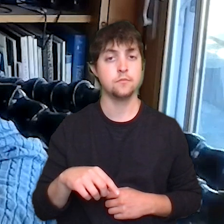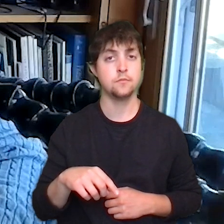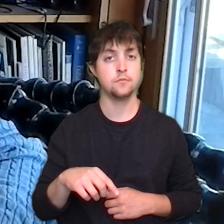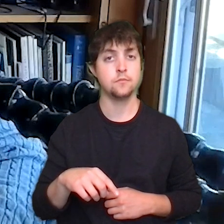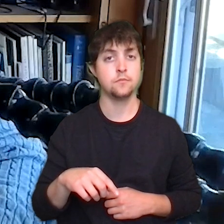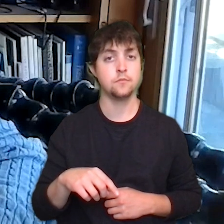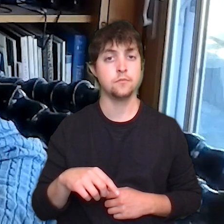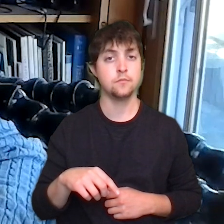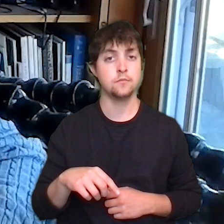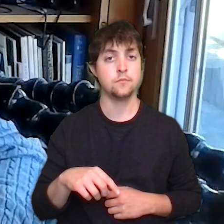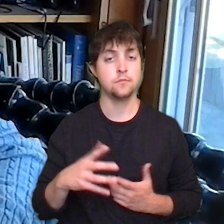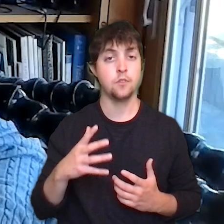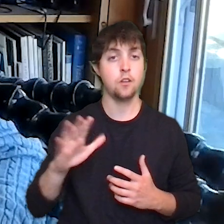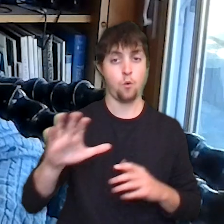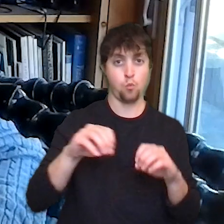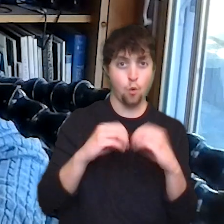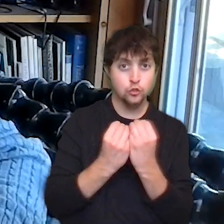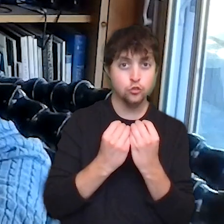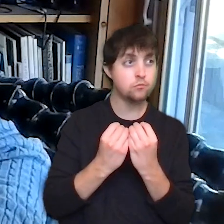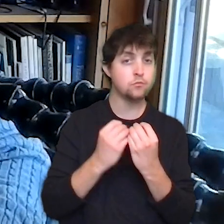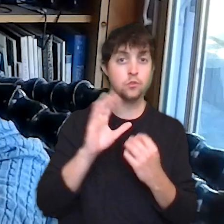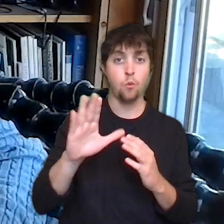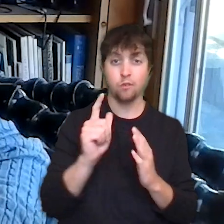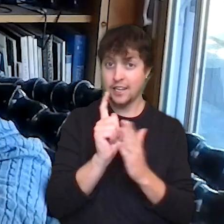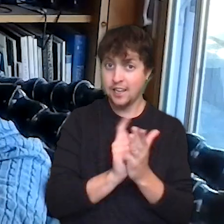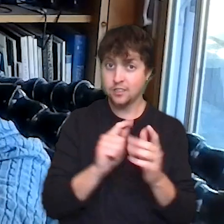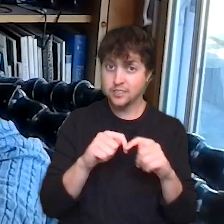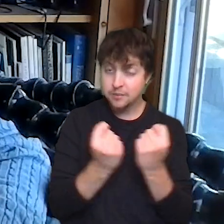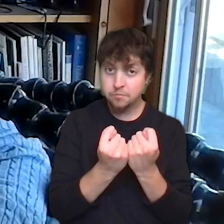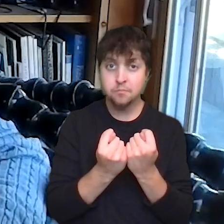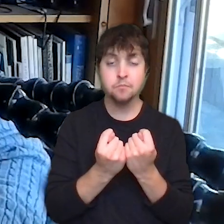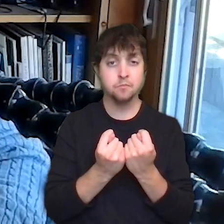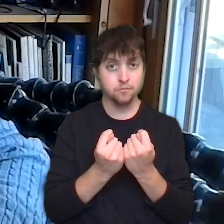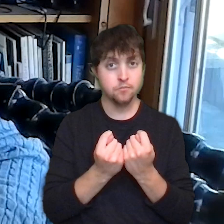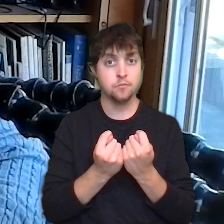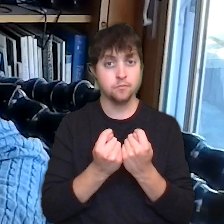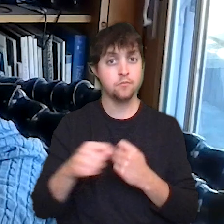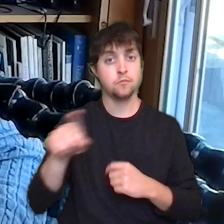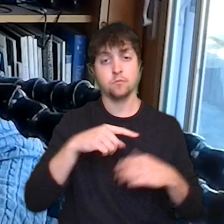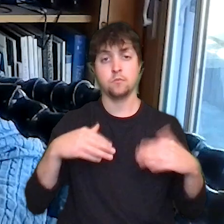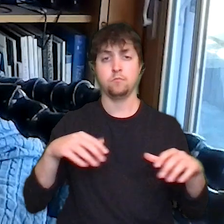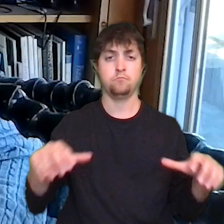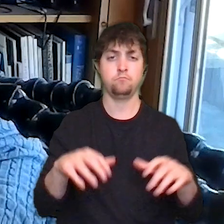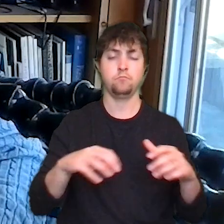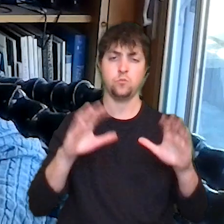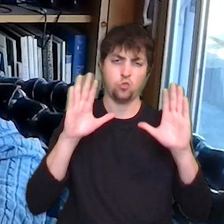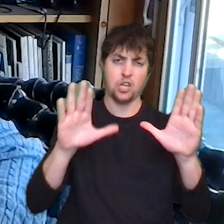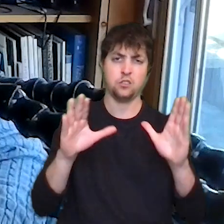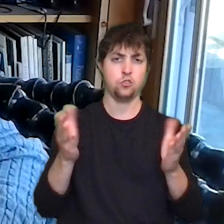and the people of your organization and your legal team, you